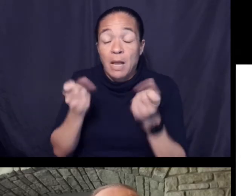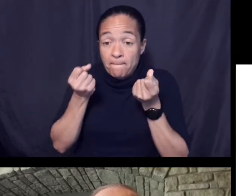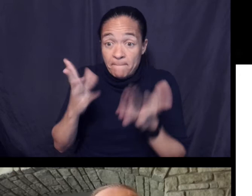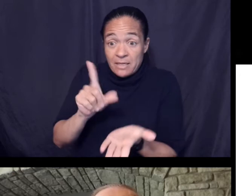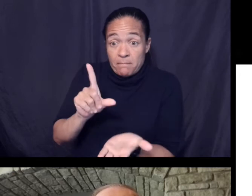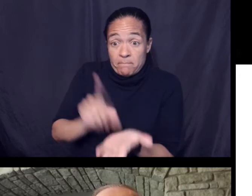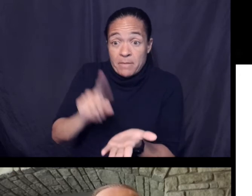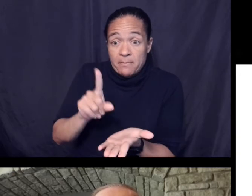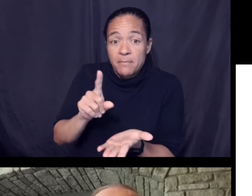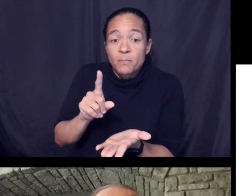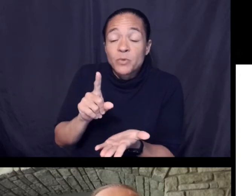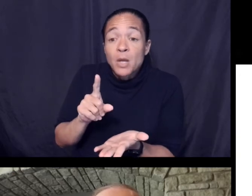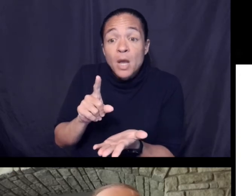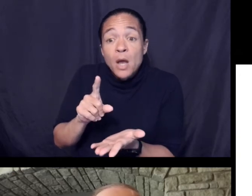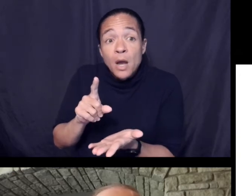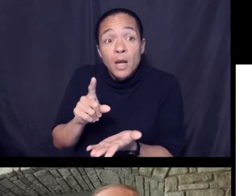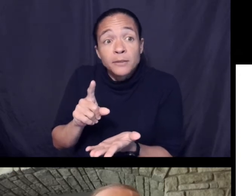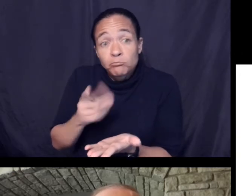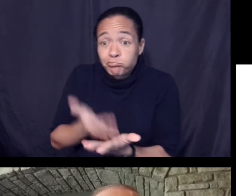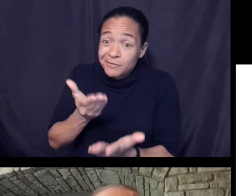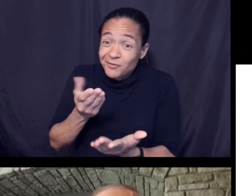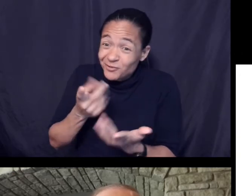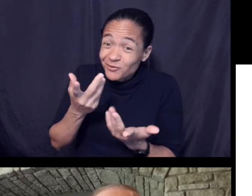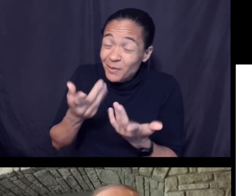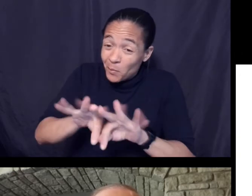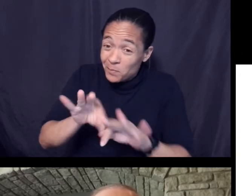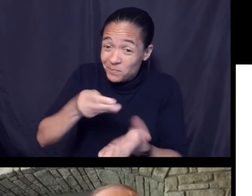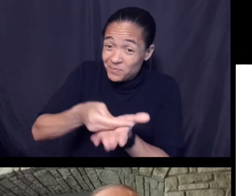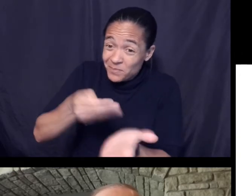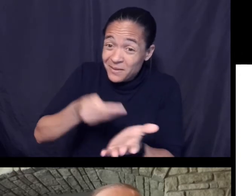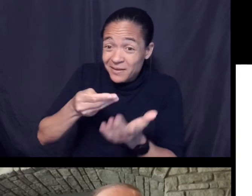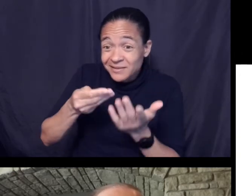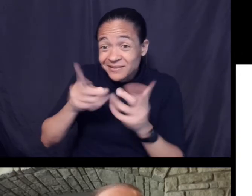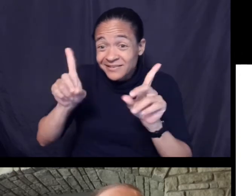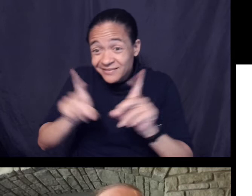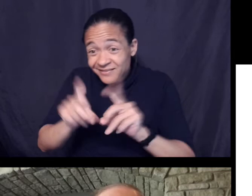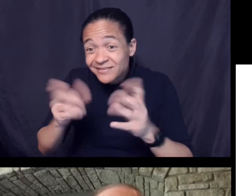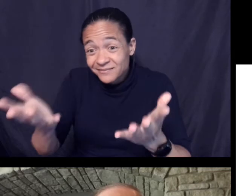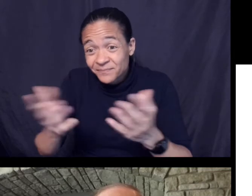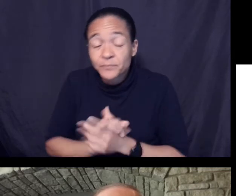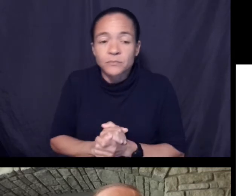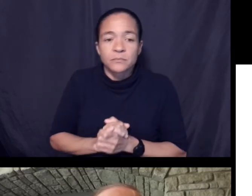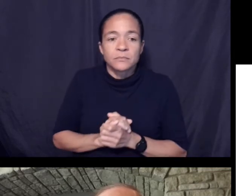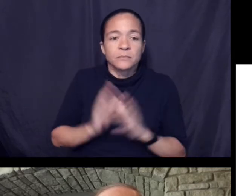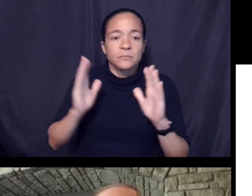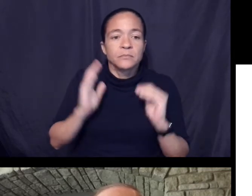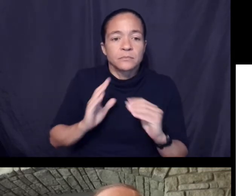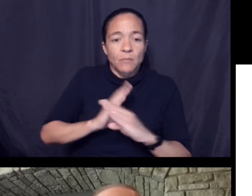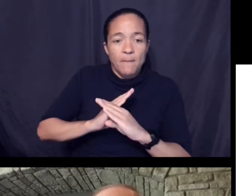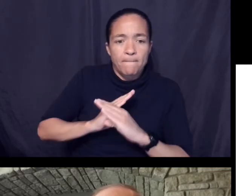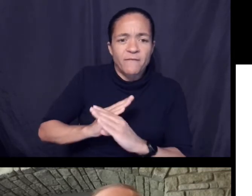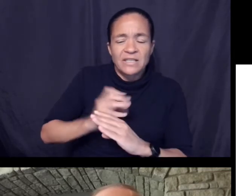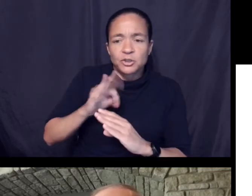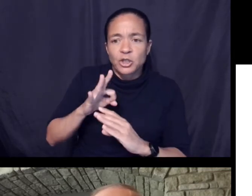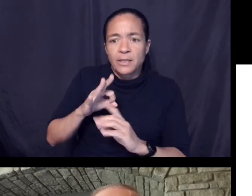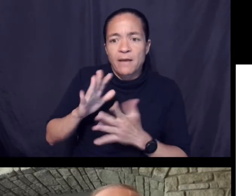publications showing that universal screening is cost effective. And then this may surprise some of the audience, but prevention of